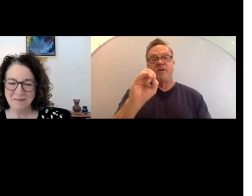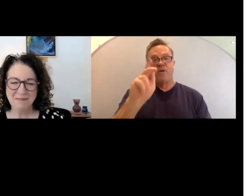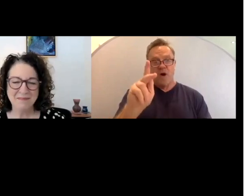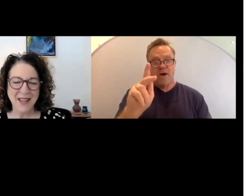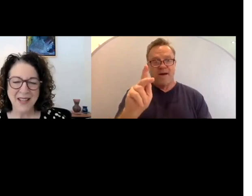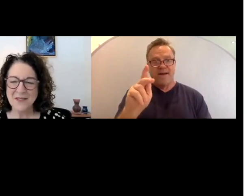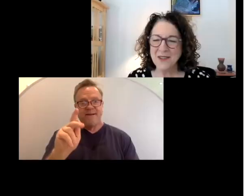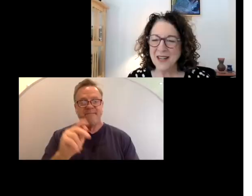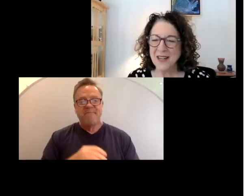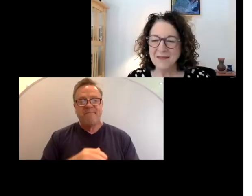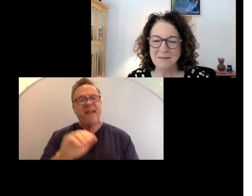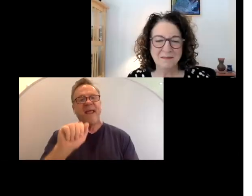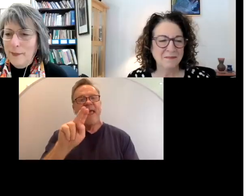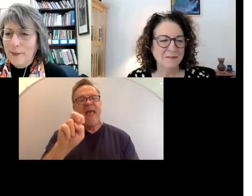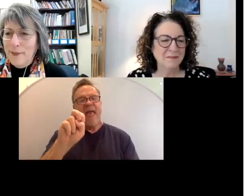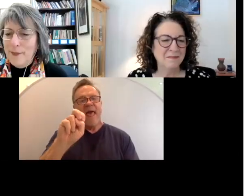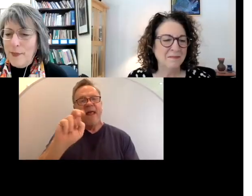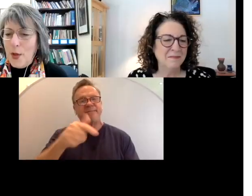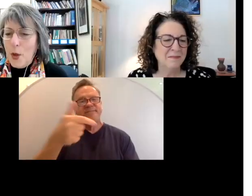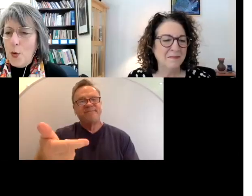take it away. away.